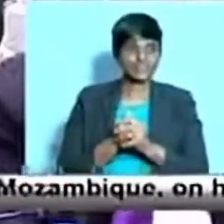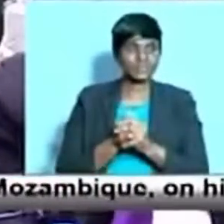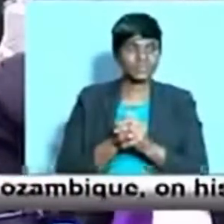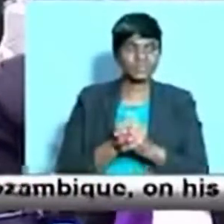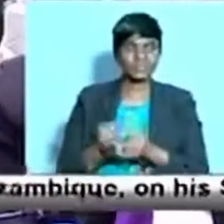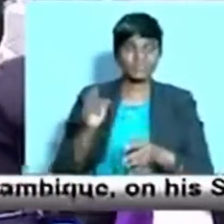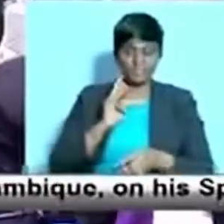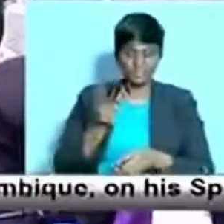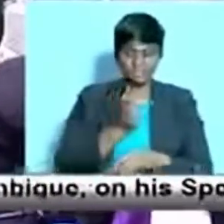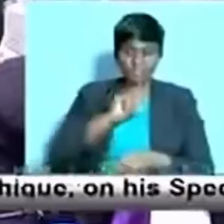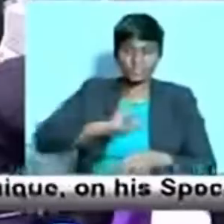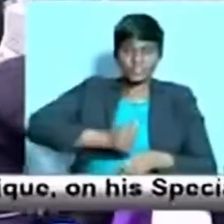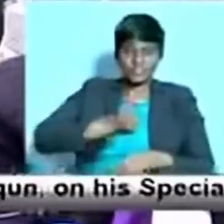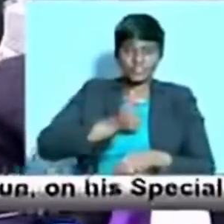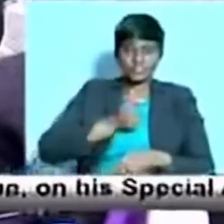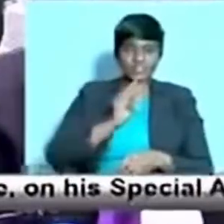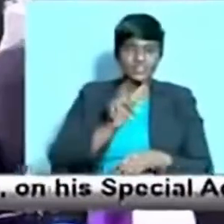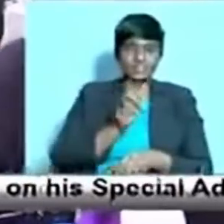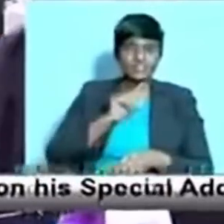We